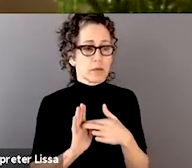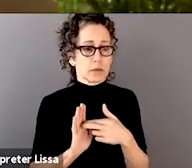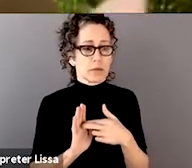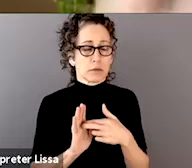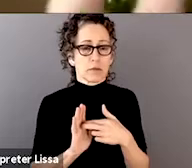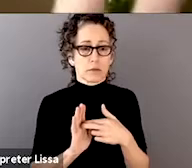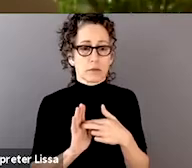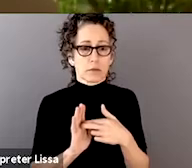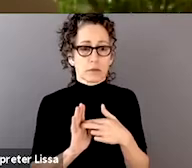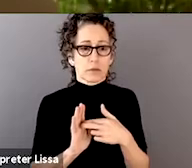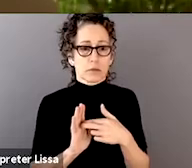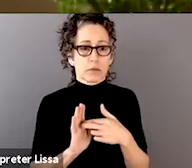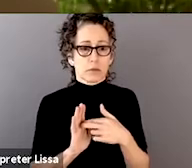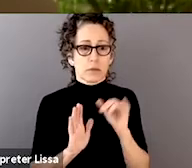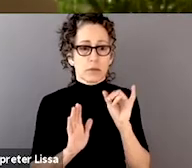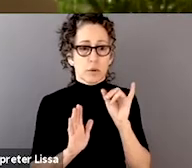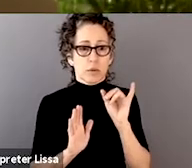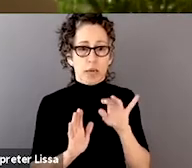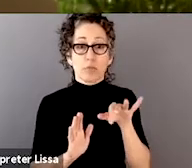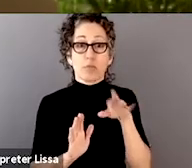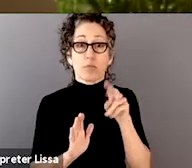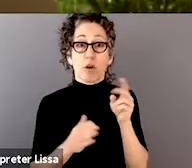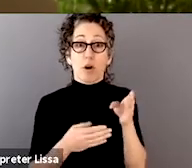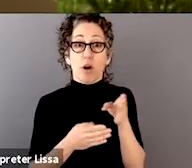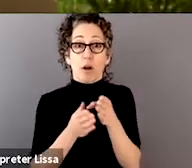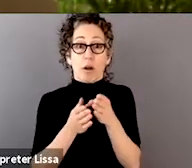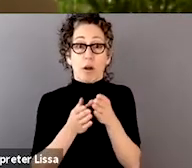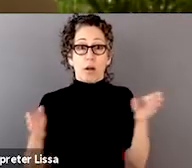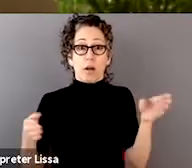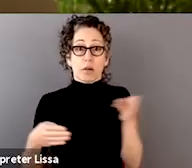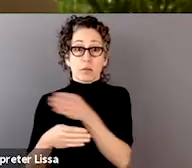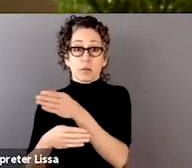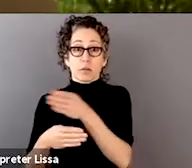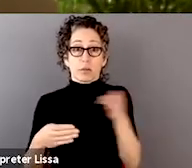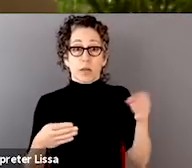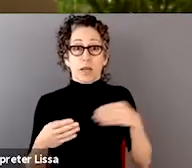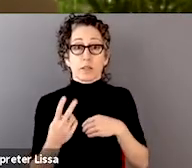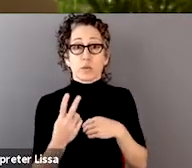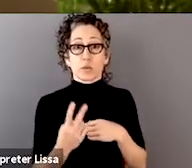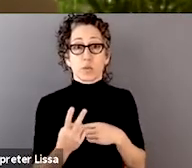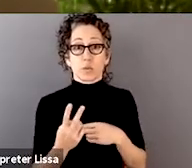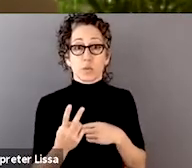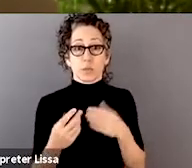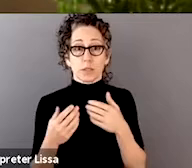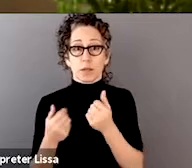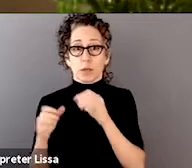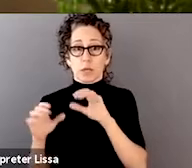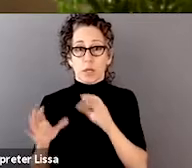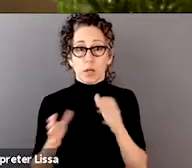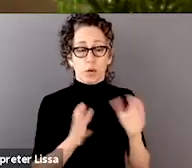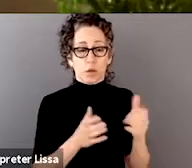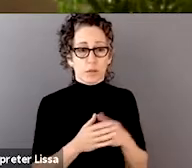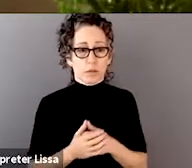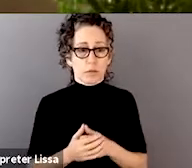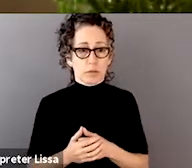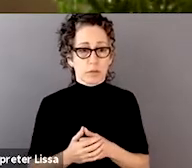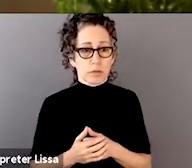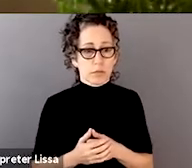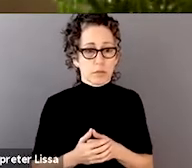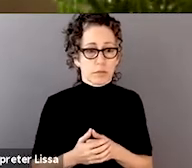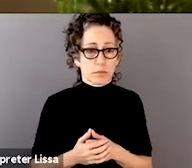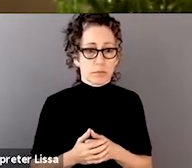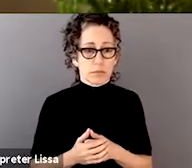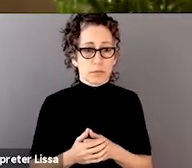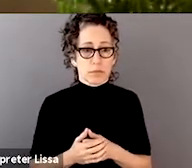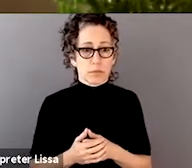broad notion of bias, I would consider two separate categories. One is, as I also talked a little bit in my